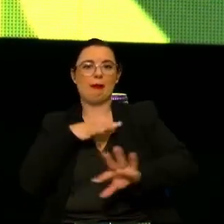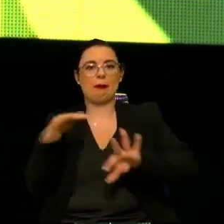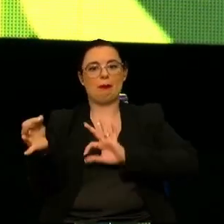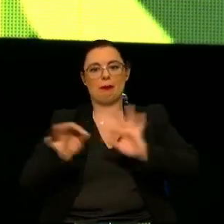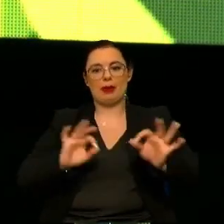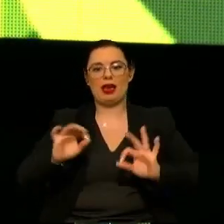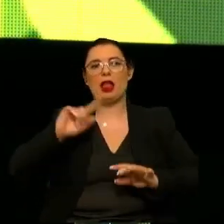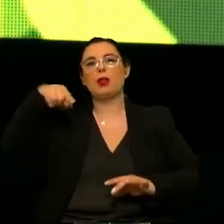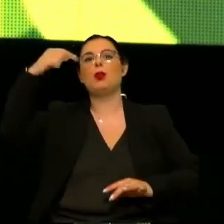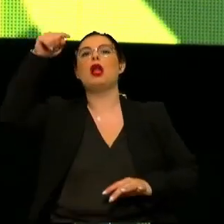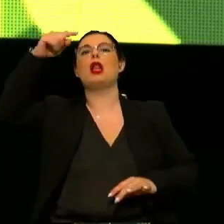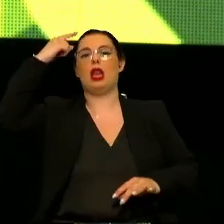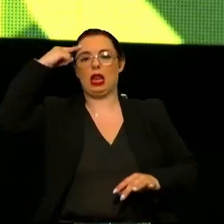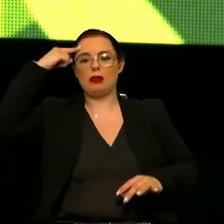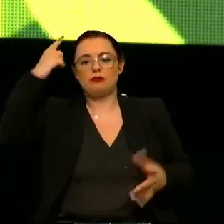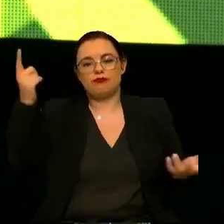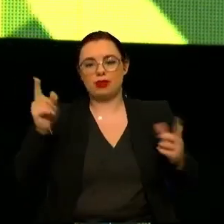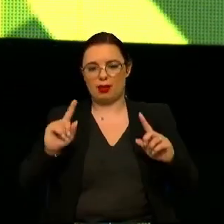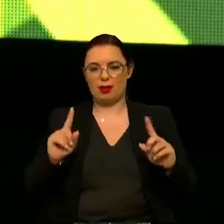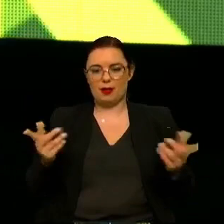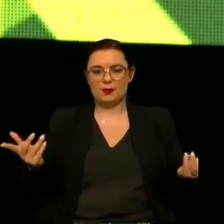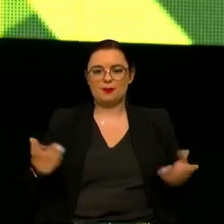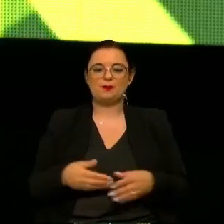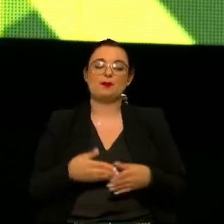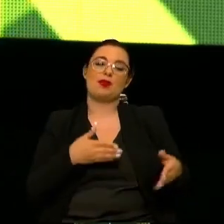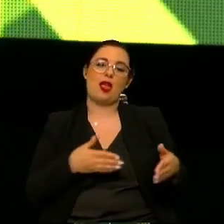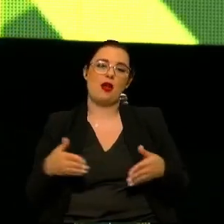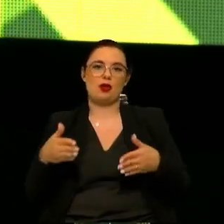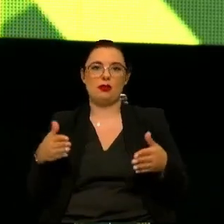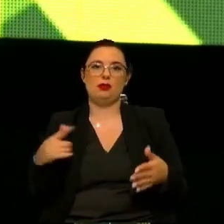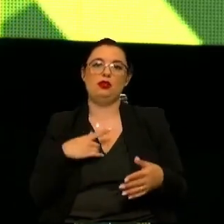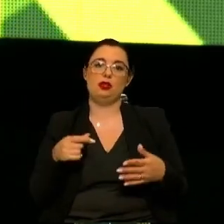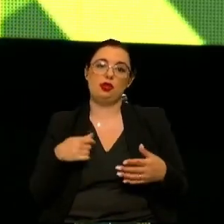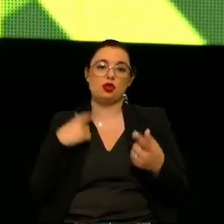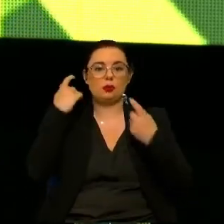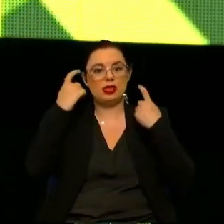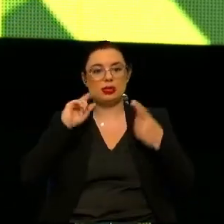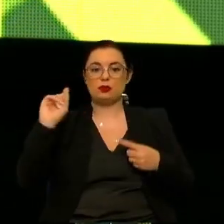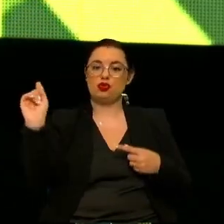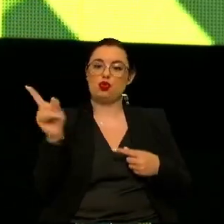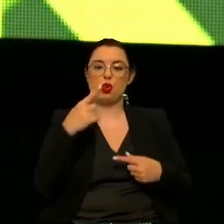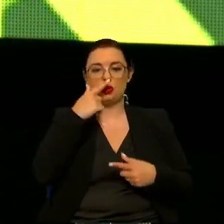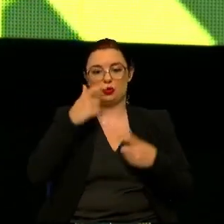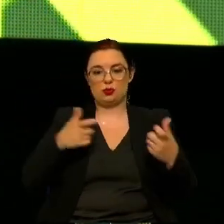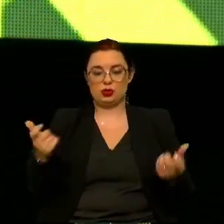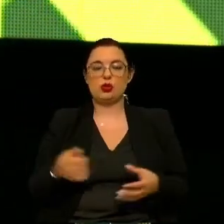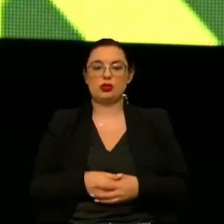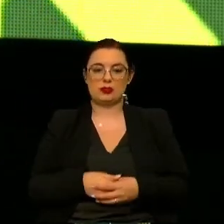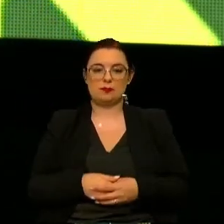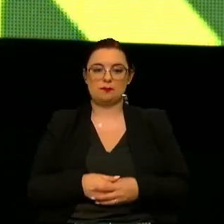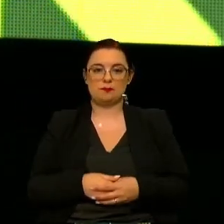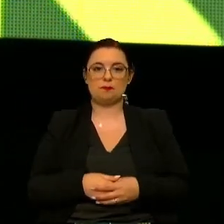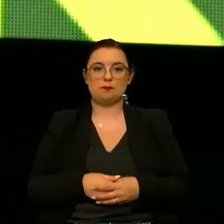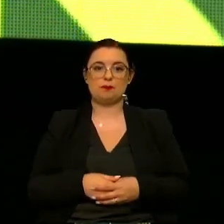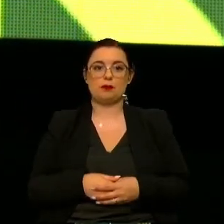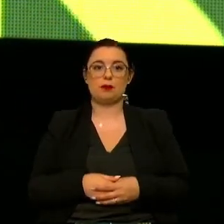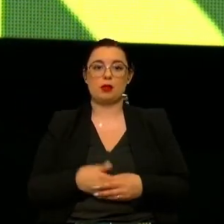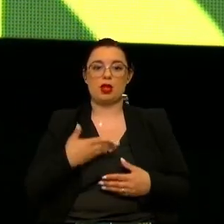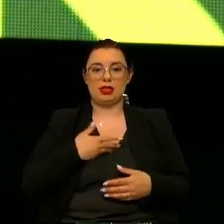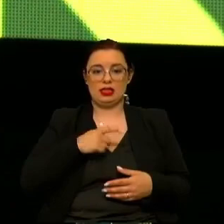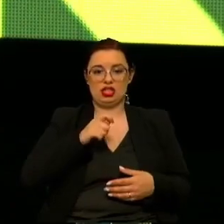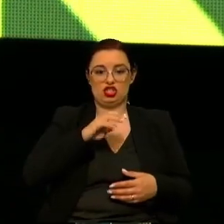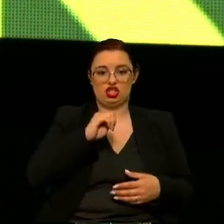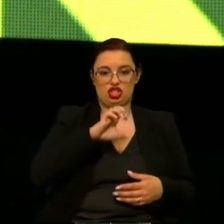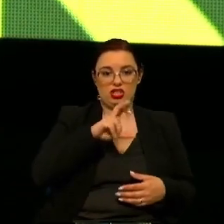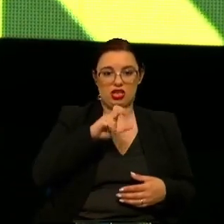in 2030 we are ready. It's not when we get there that we can be ready. So it's something that we